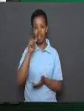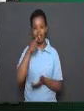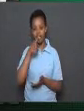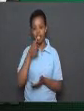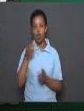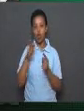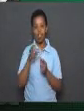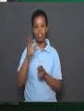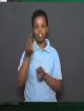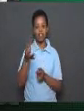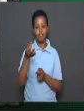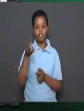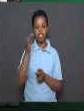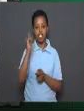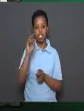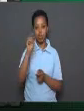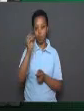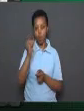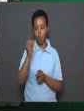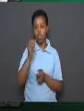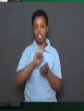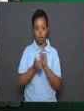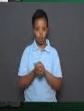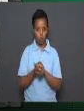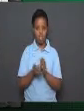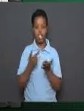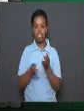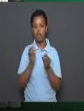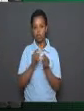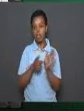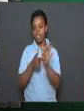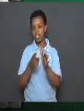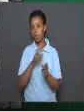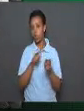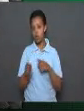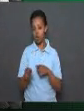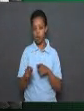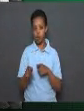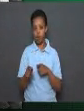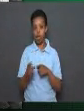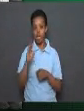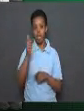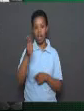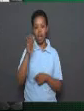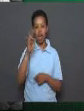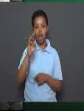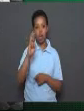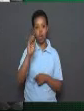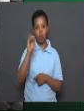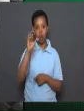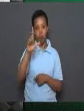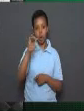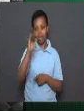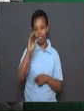acts as a disinfectant. He also showed that if carbolic acid is